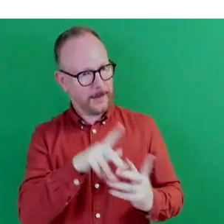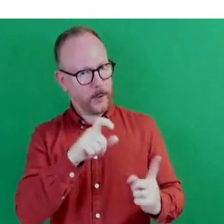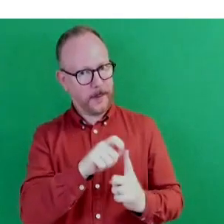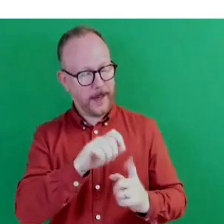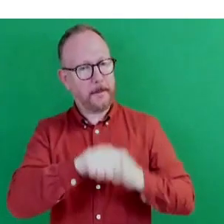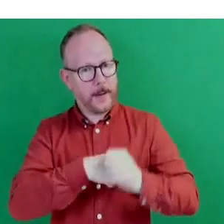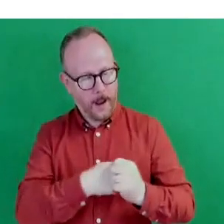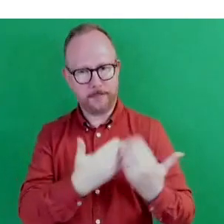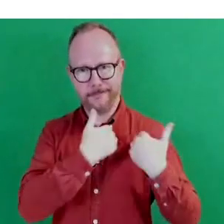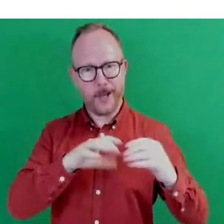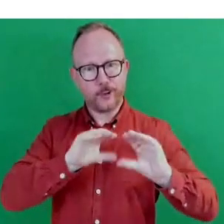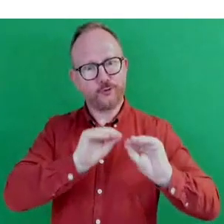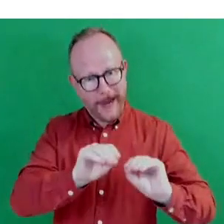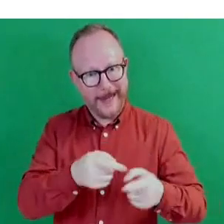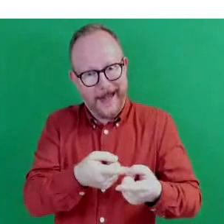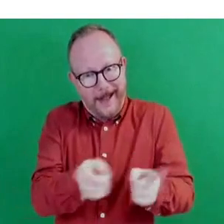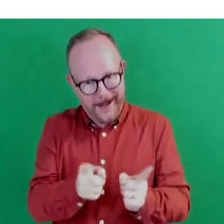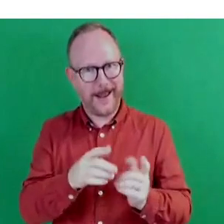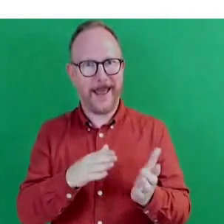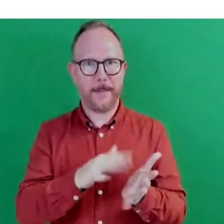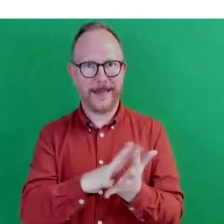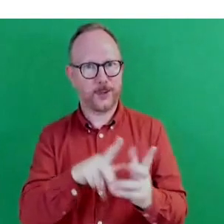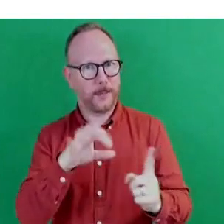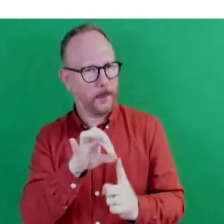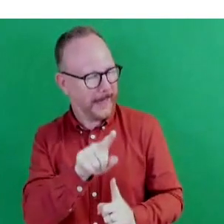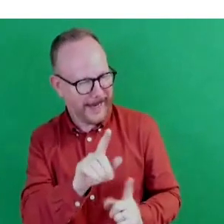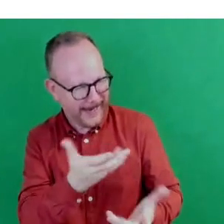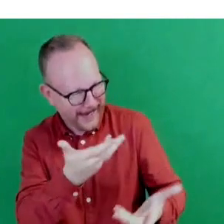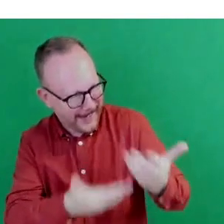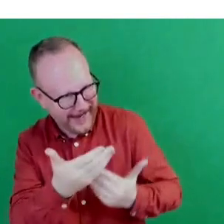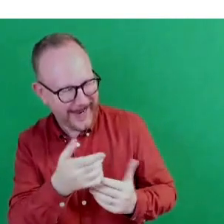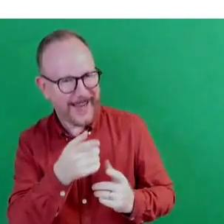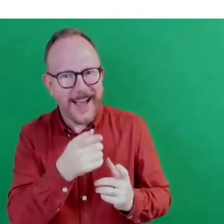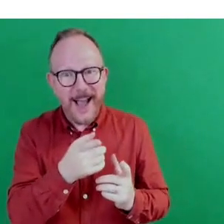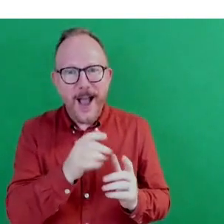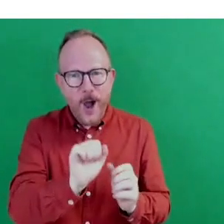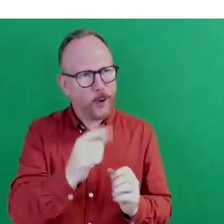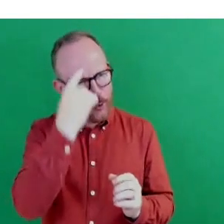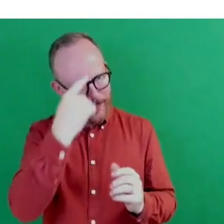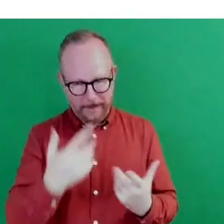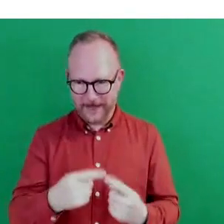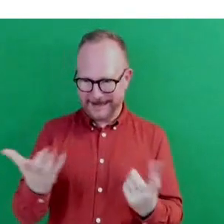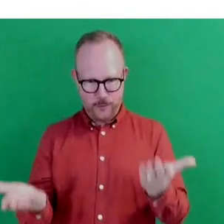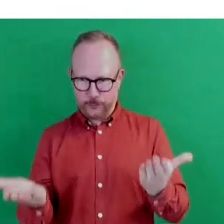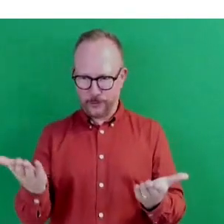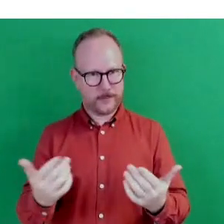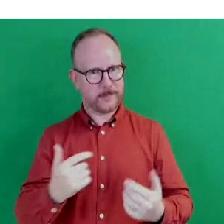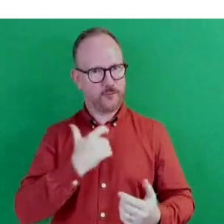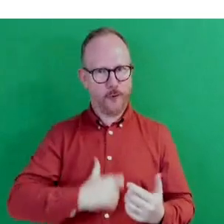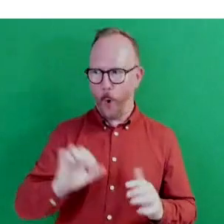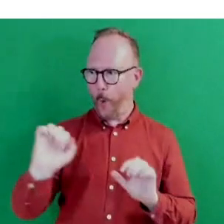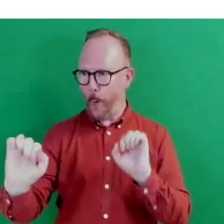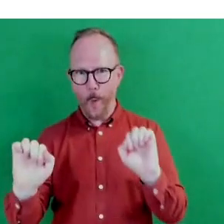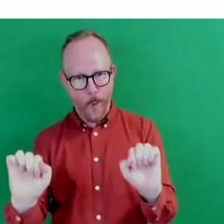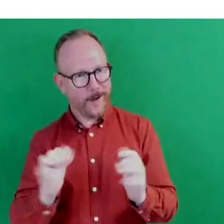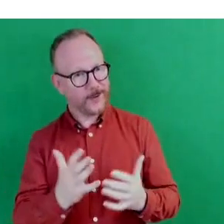training role with MHWPs? But I'm also really interested to know, how would you characterise the difference between those roles? So I'm going to come to you,